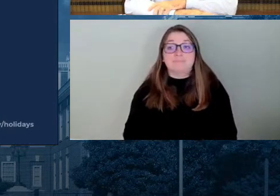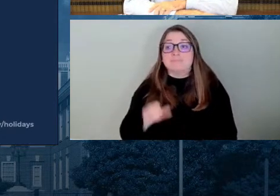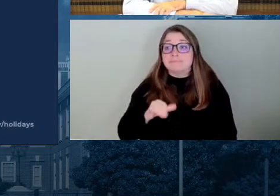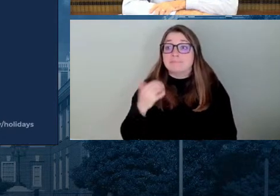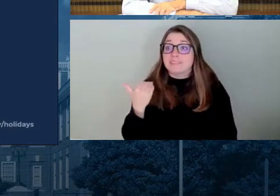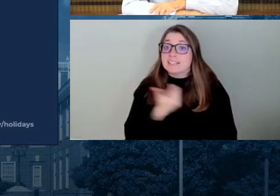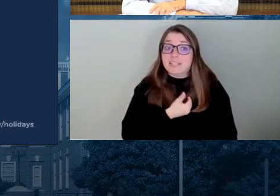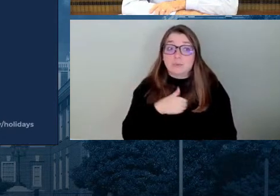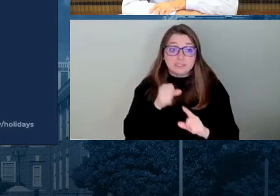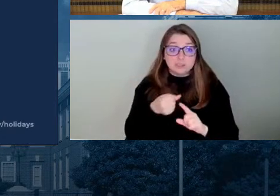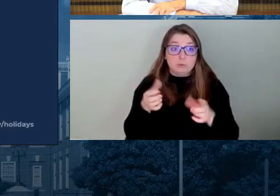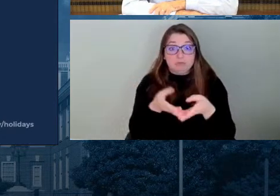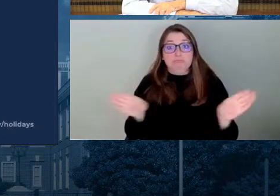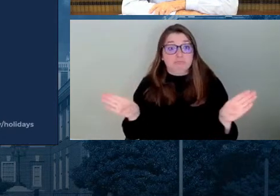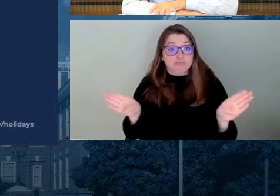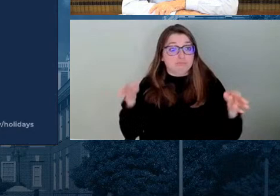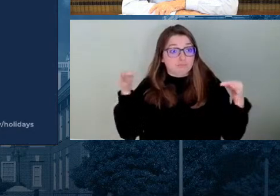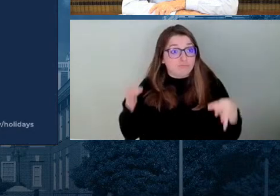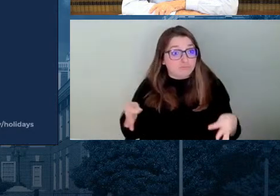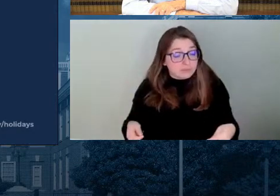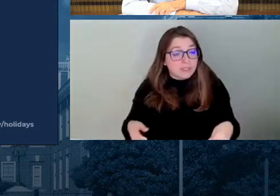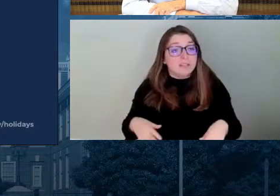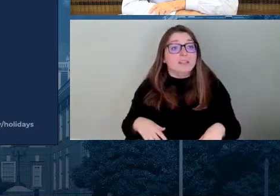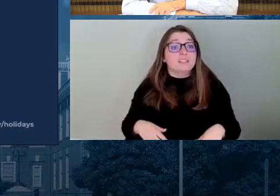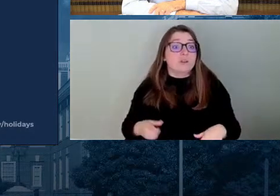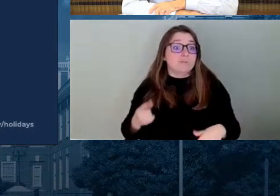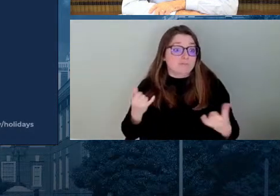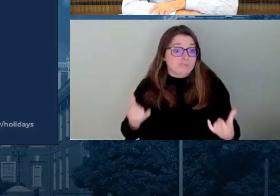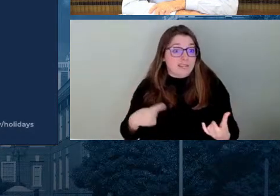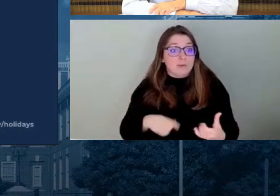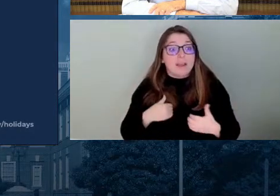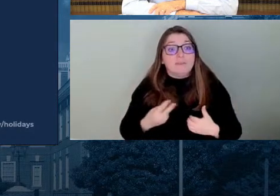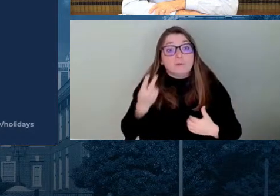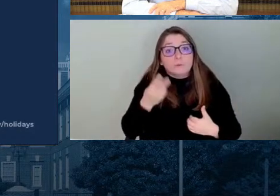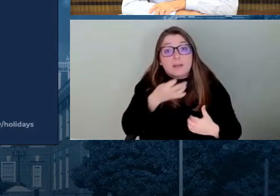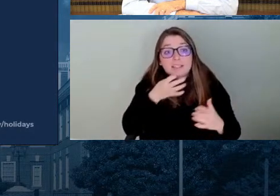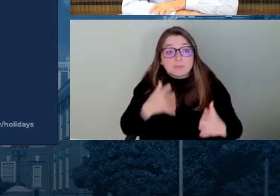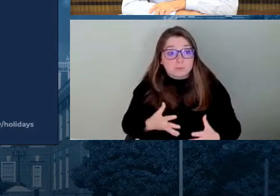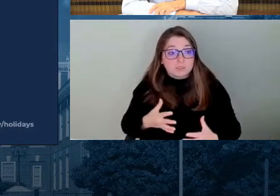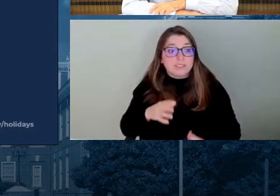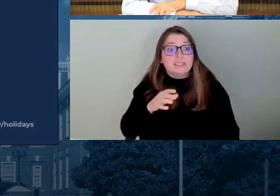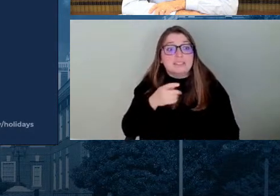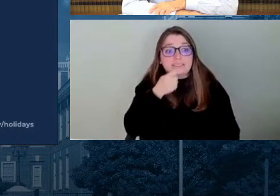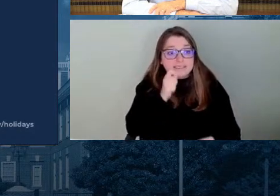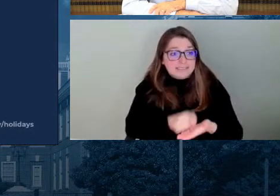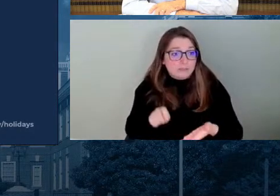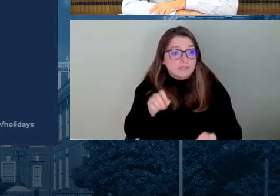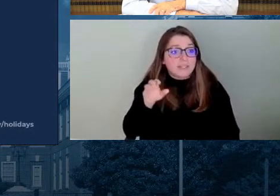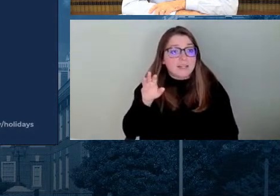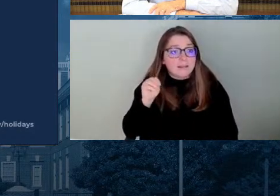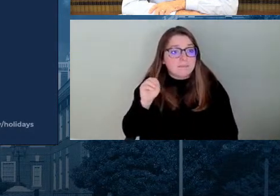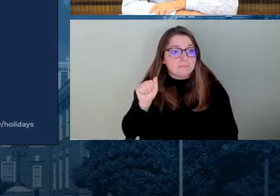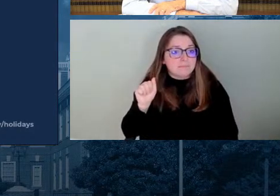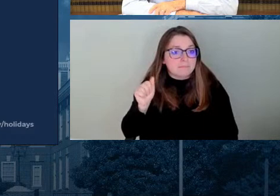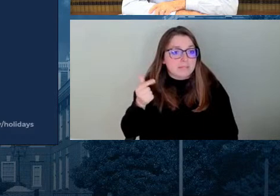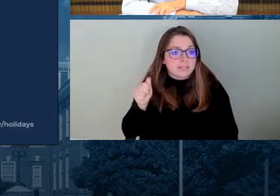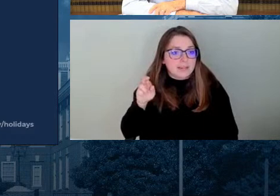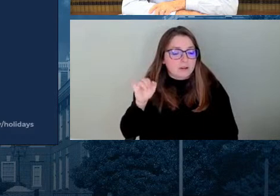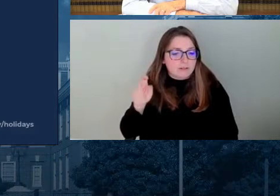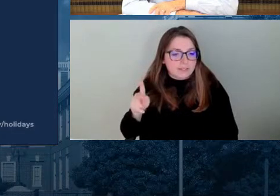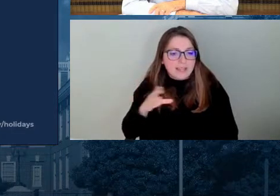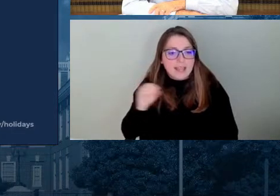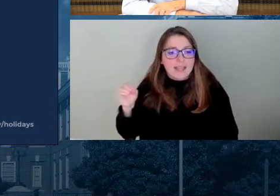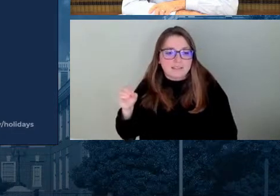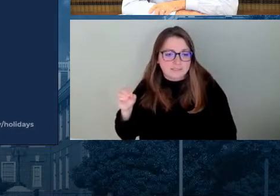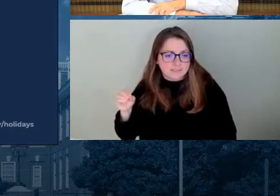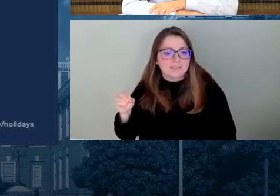have two experts on with us, Secretary McGarrick and Dr. Pazzi, and I'm going to turn it over to Secretary McGarrick now. Thank you both